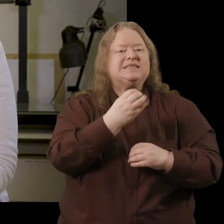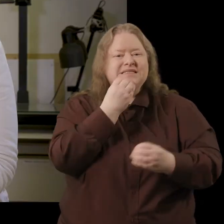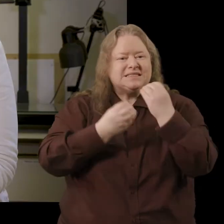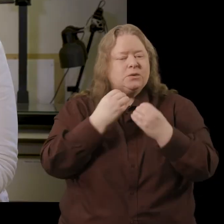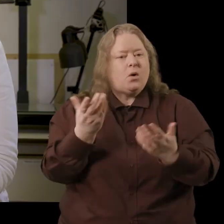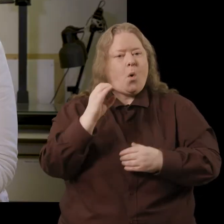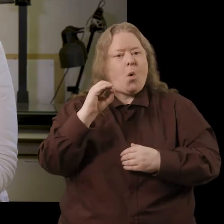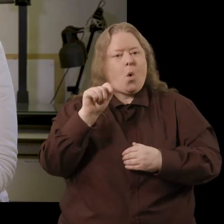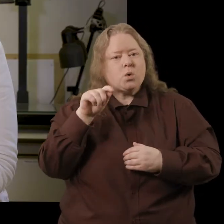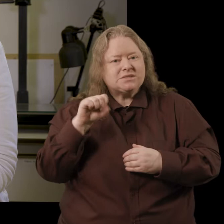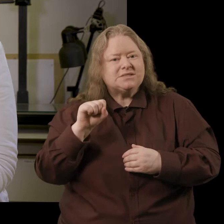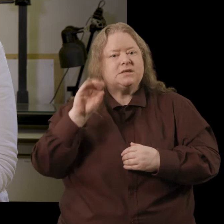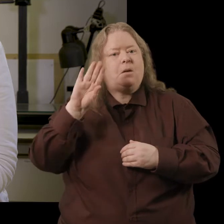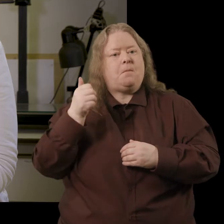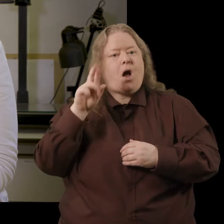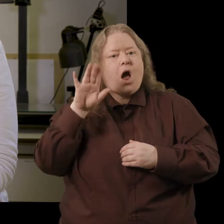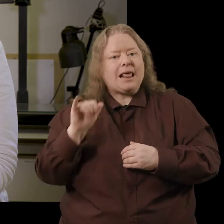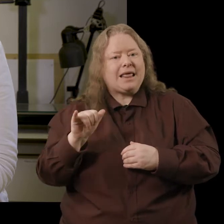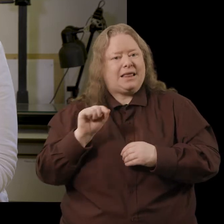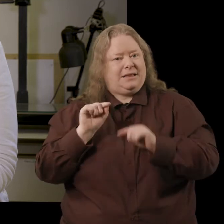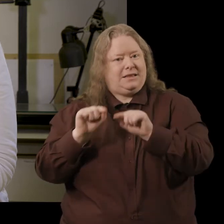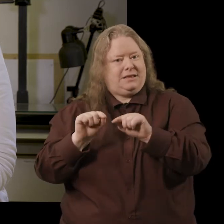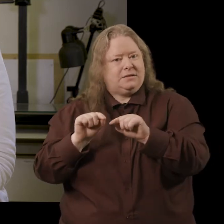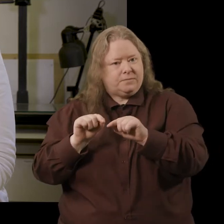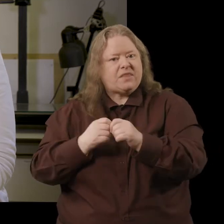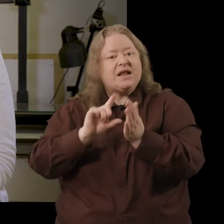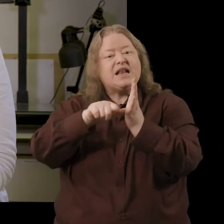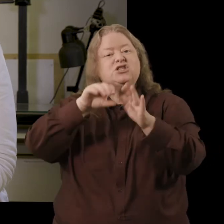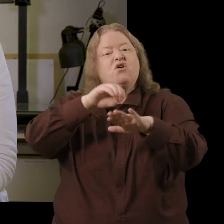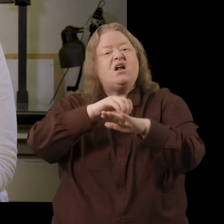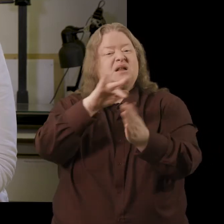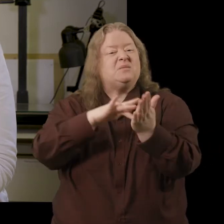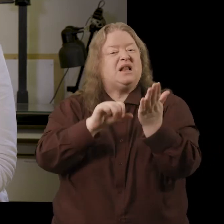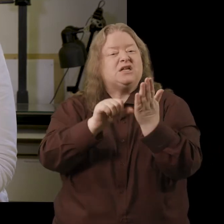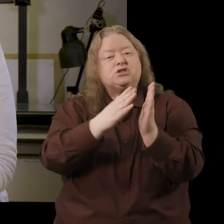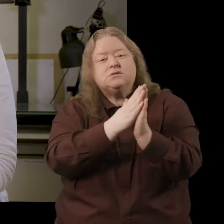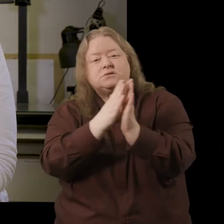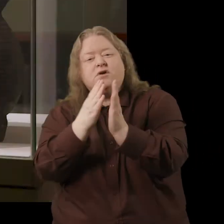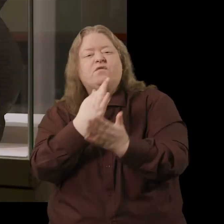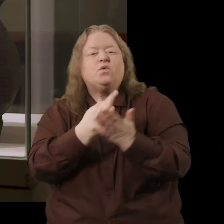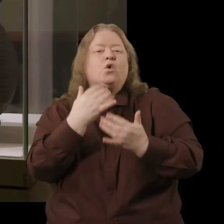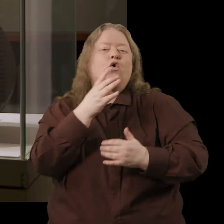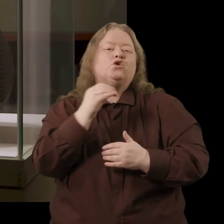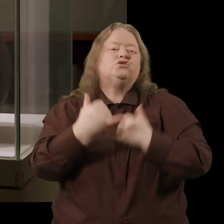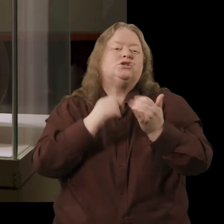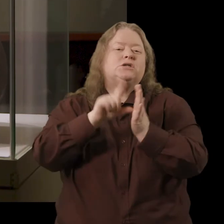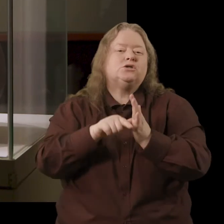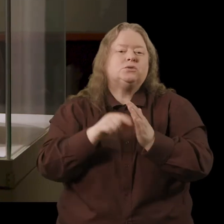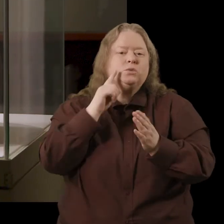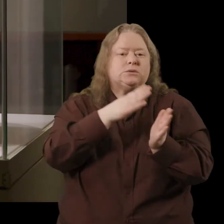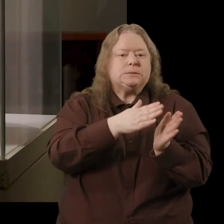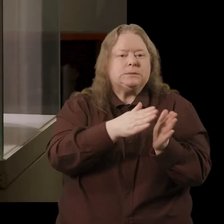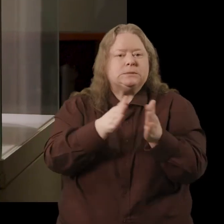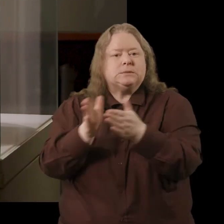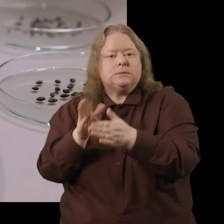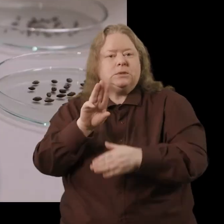barley, in particular, in terms of the cereal grains. And then in the later medieval period, a few hundred years later, we see a shift towards